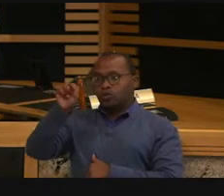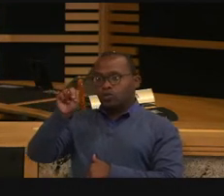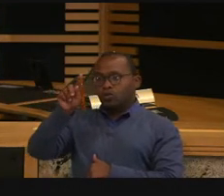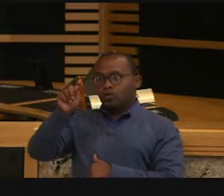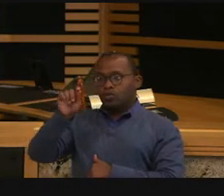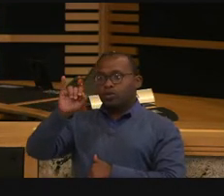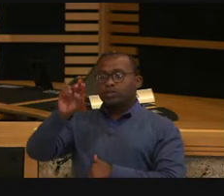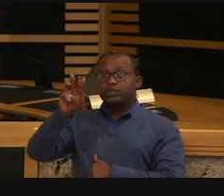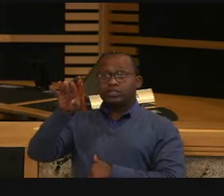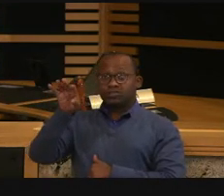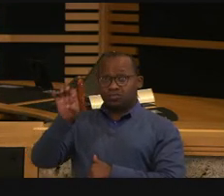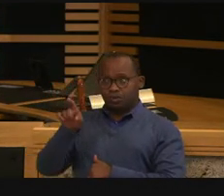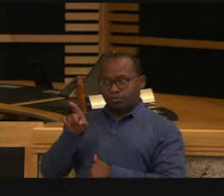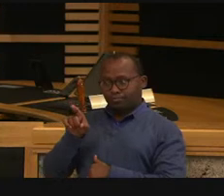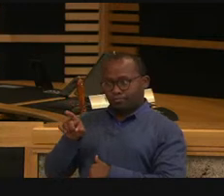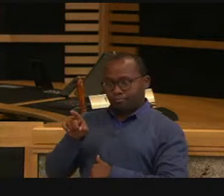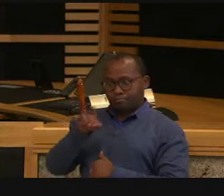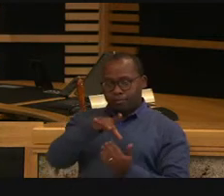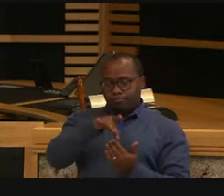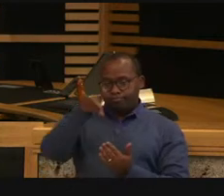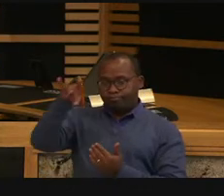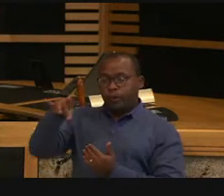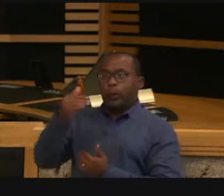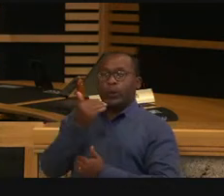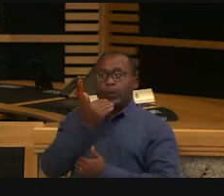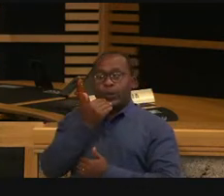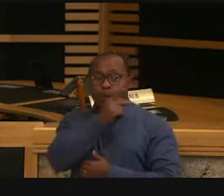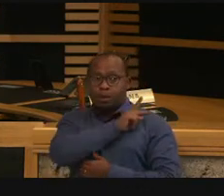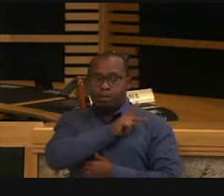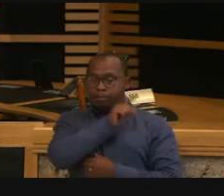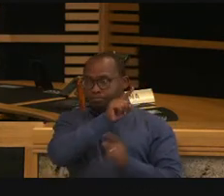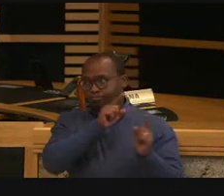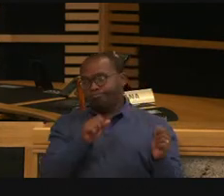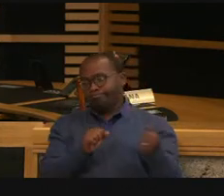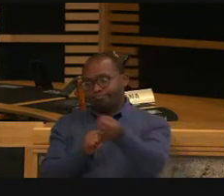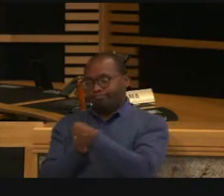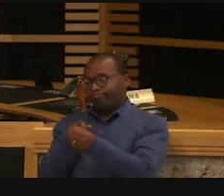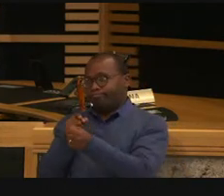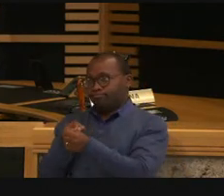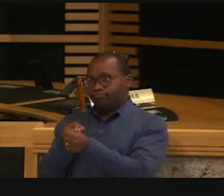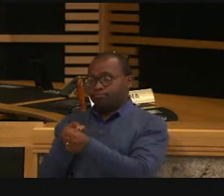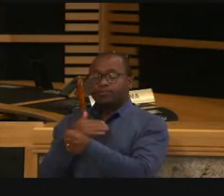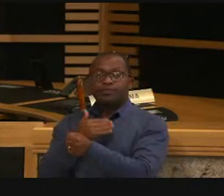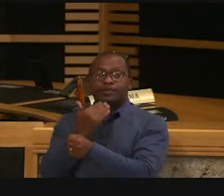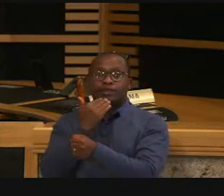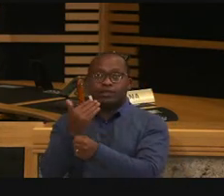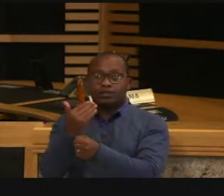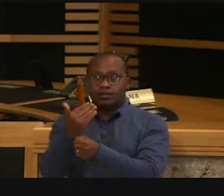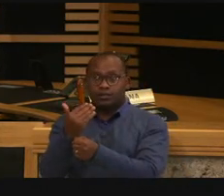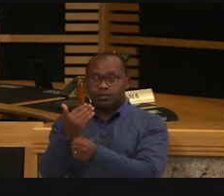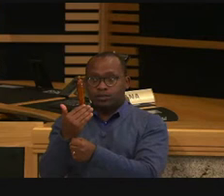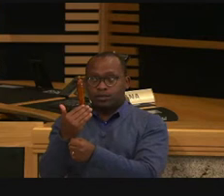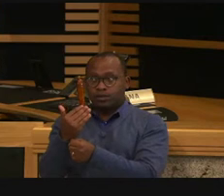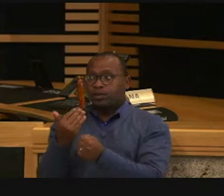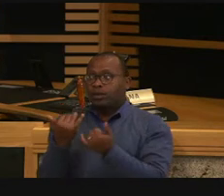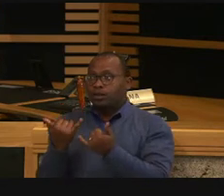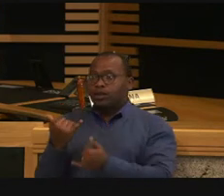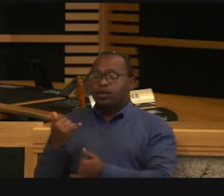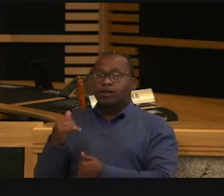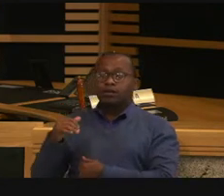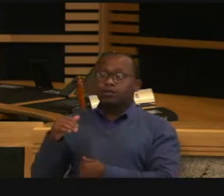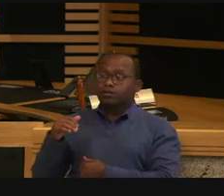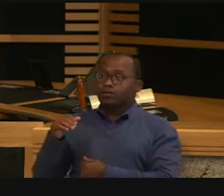the premier to act on his behalf. Thank you very much, ma'am. Honorable Sponda, Honorable Magashela, Honorable